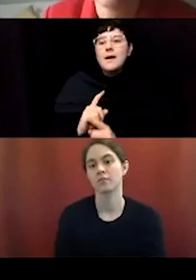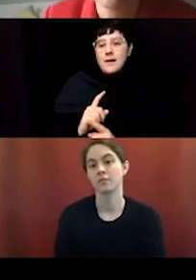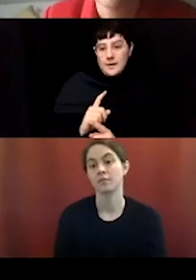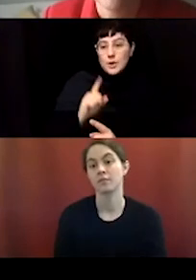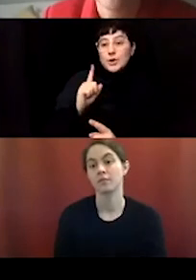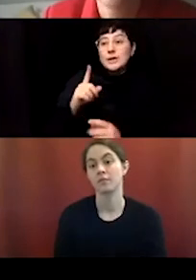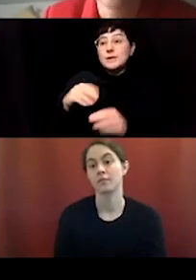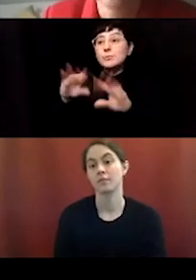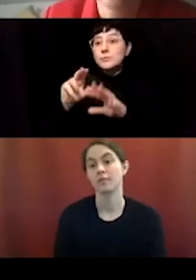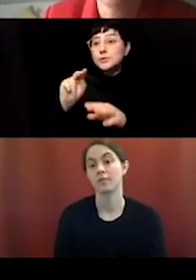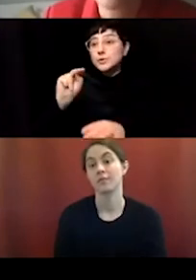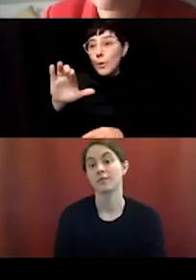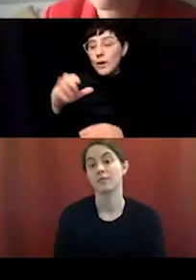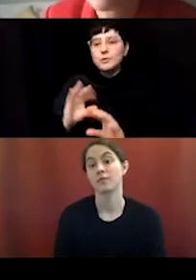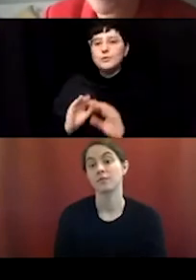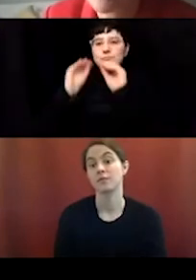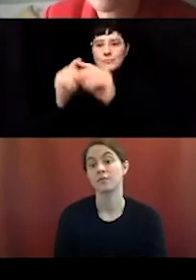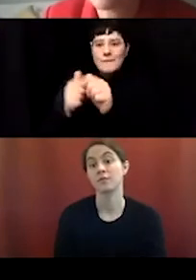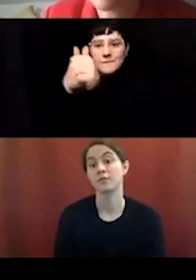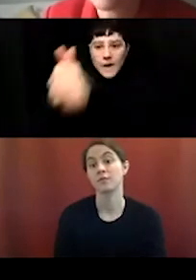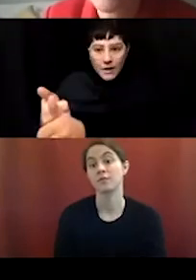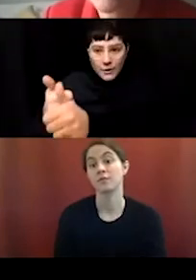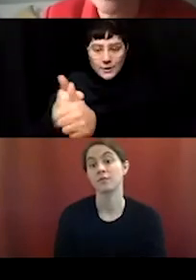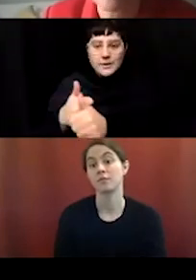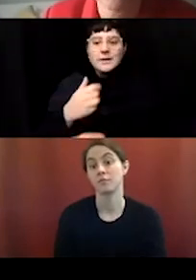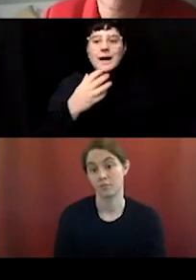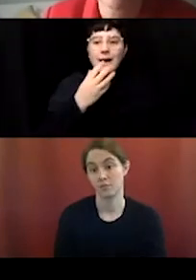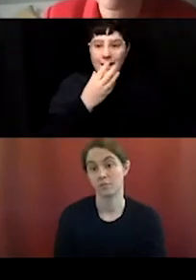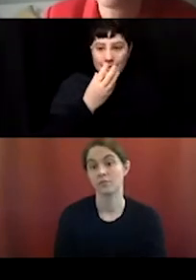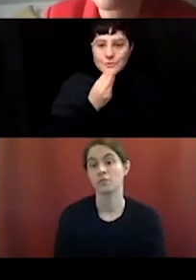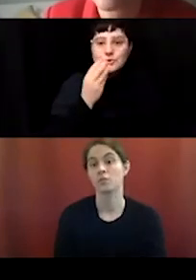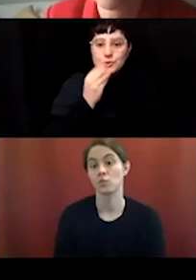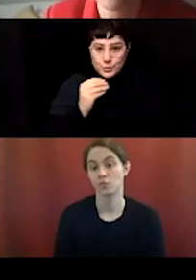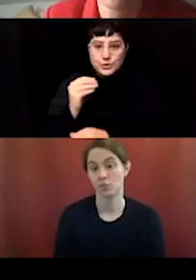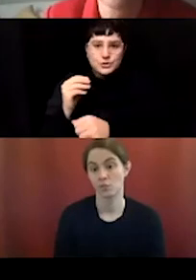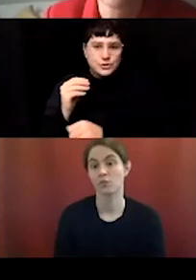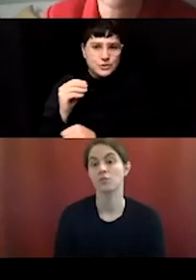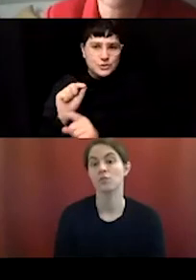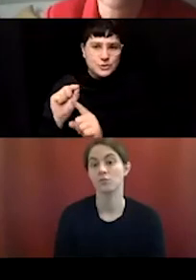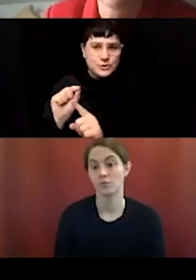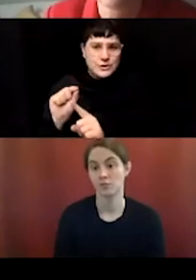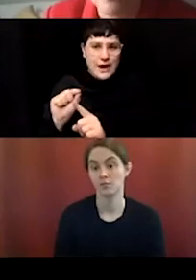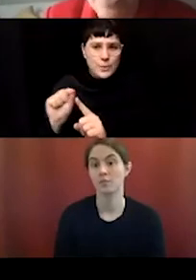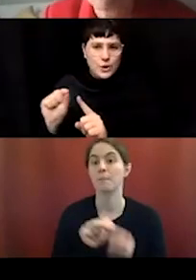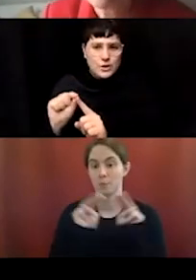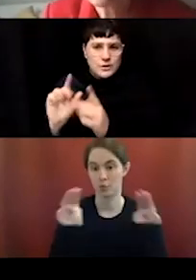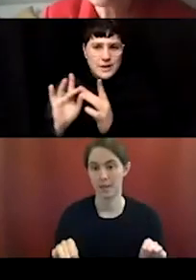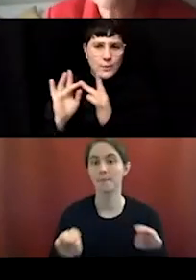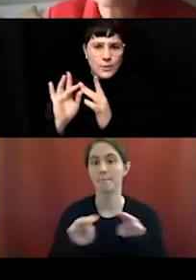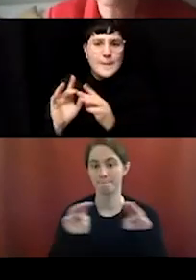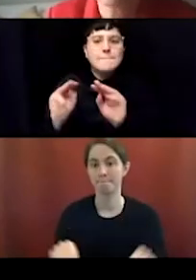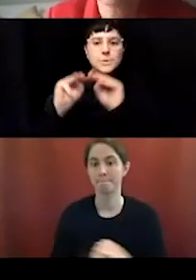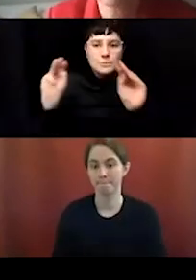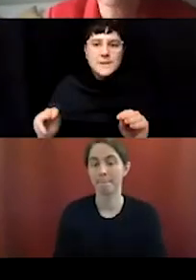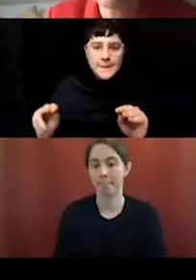alongside him at the Judaica workshop of the Jewish Museum, where, as I said, you stayed for almost 30 years. I wanted to